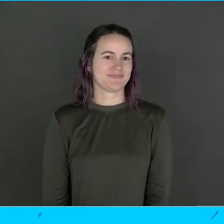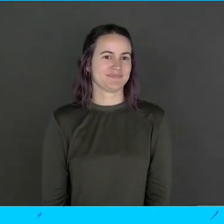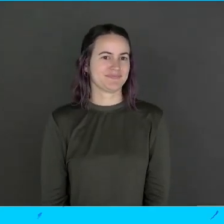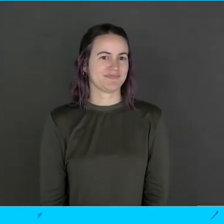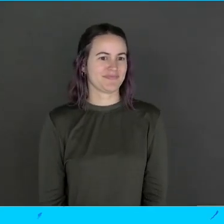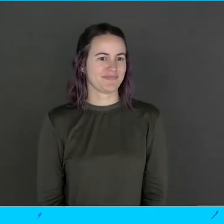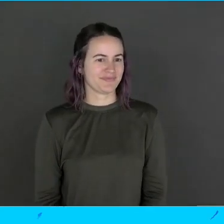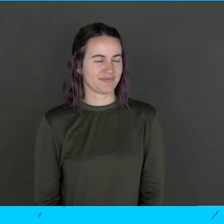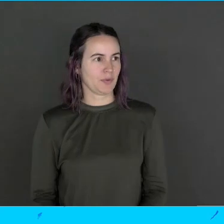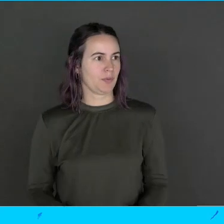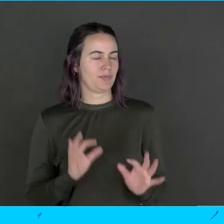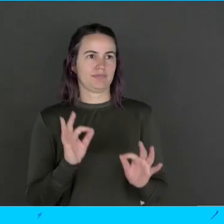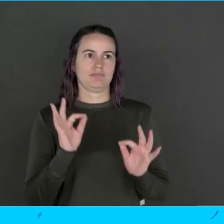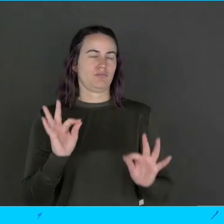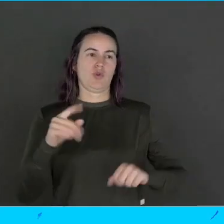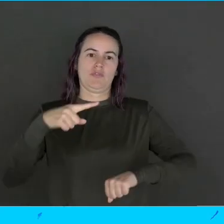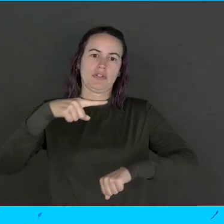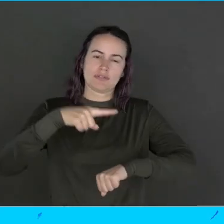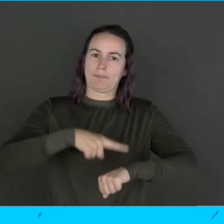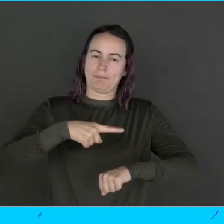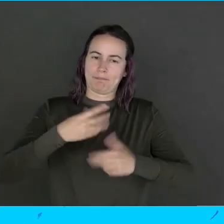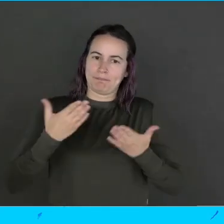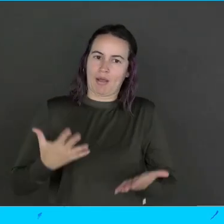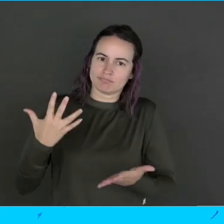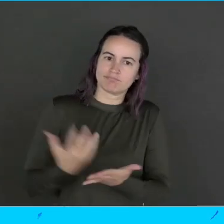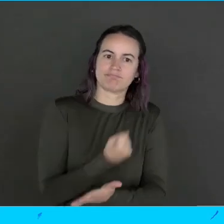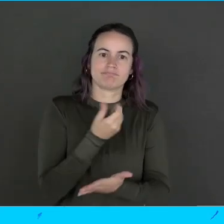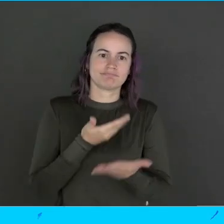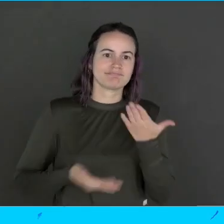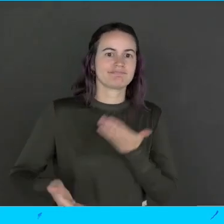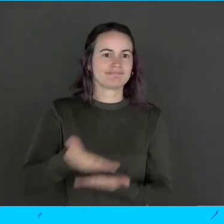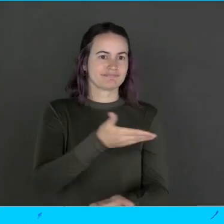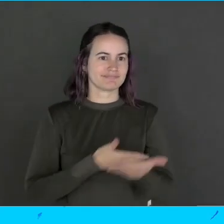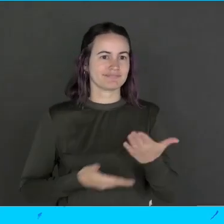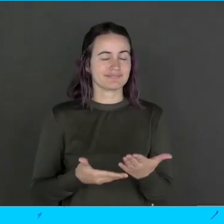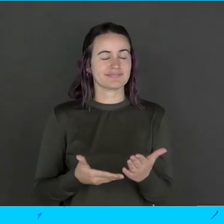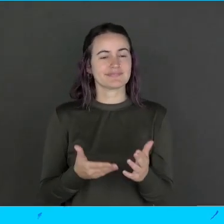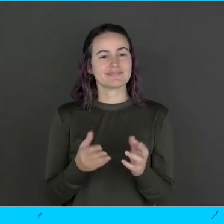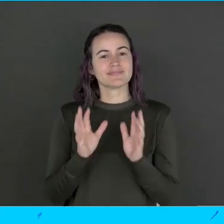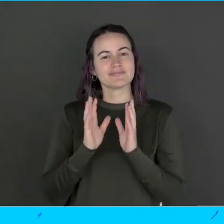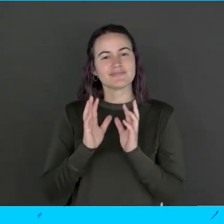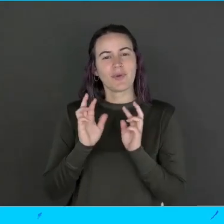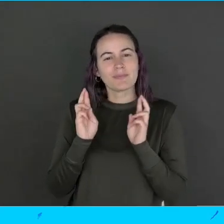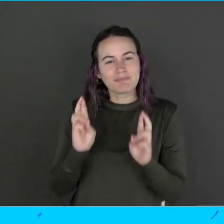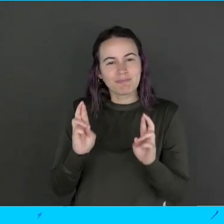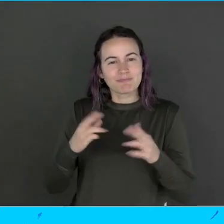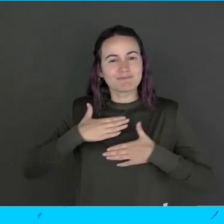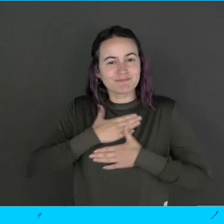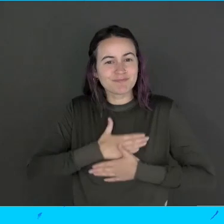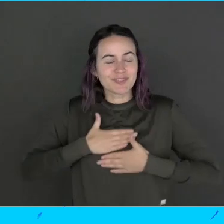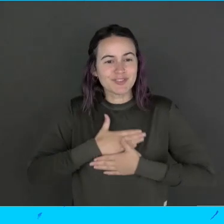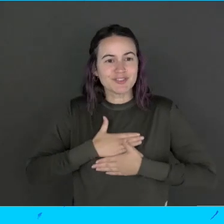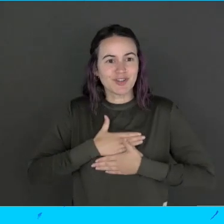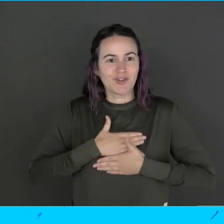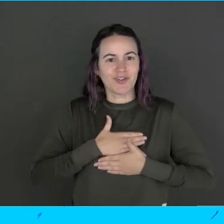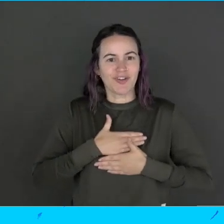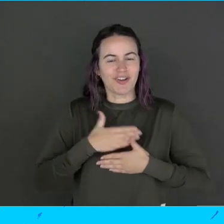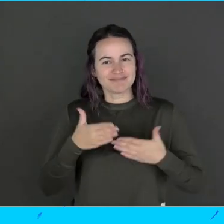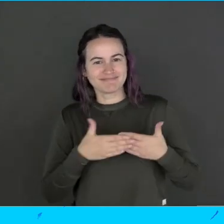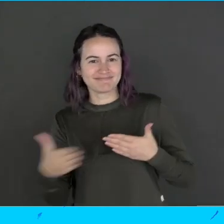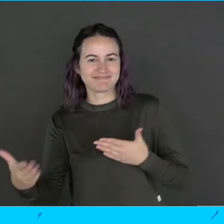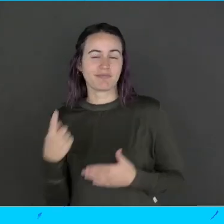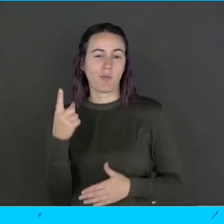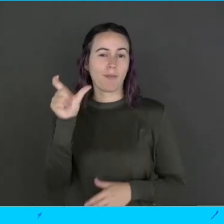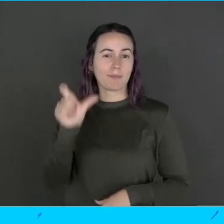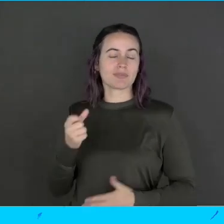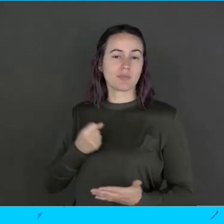timely. Now we have some great content for you, and we hope you'll enjoy listening to the wonderful poet, Sammy Rhymes, who performed recently at